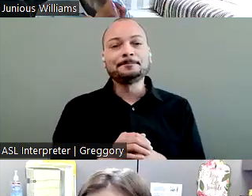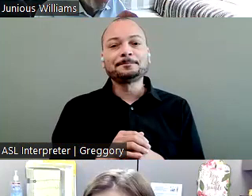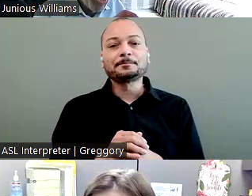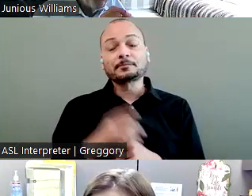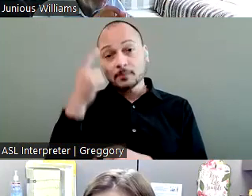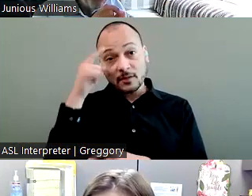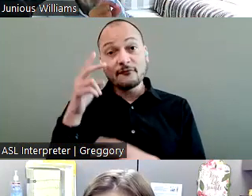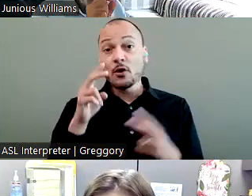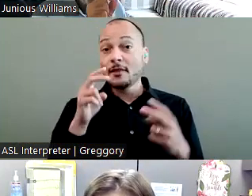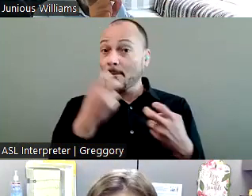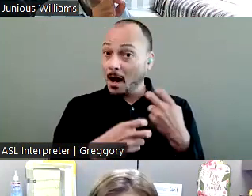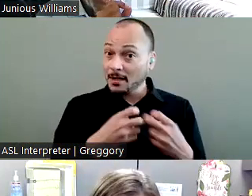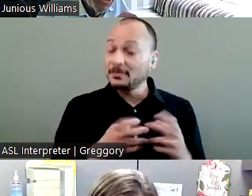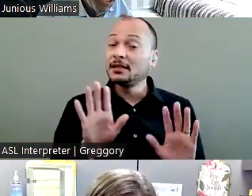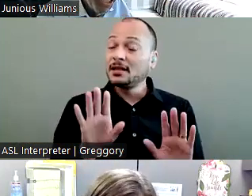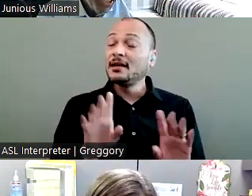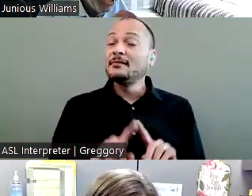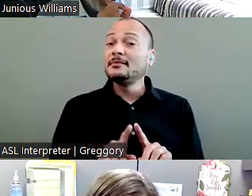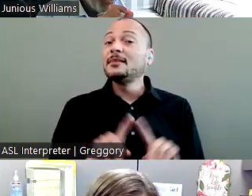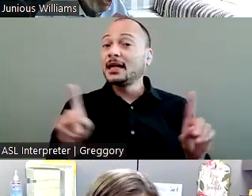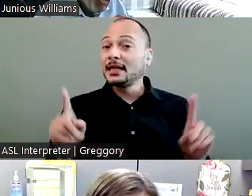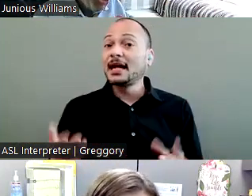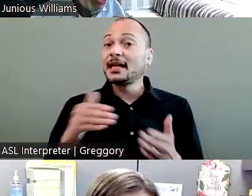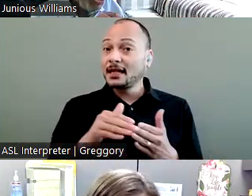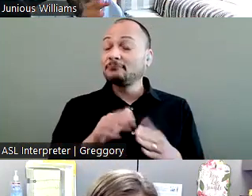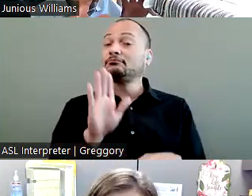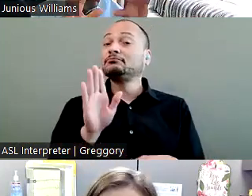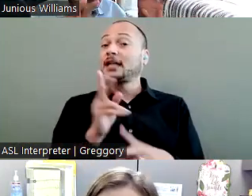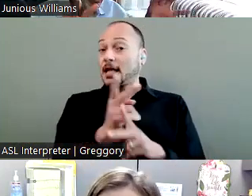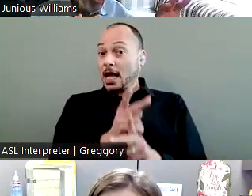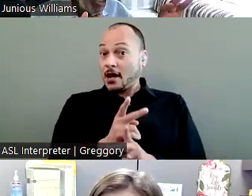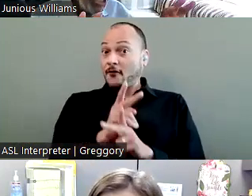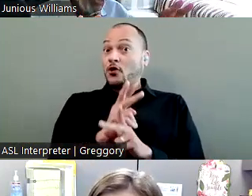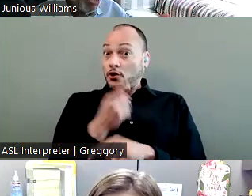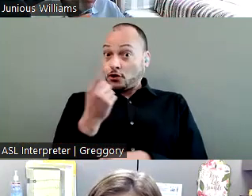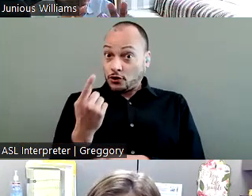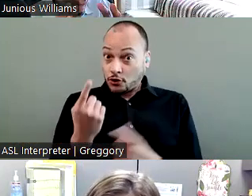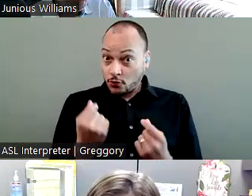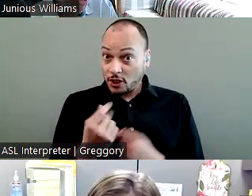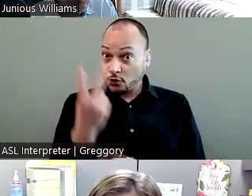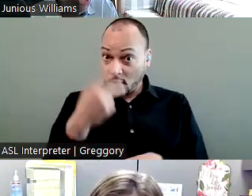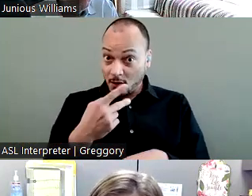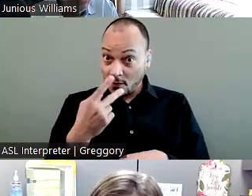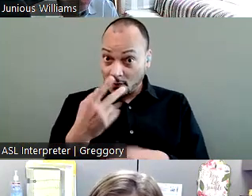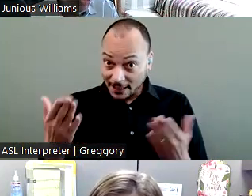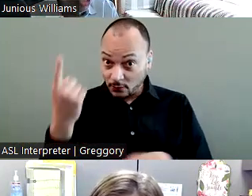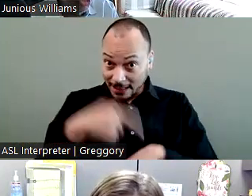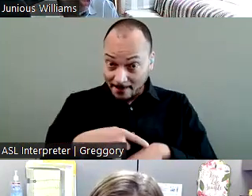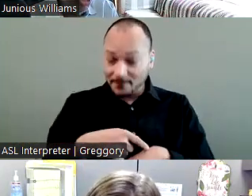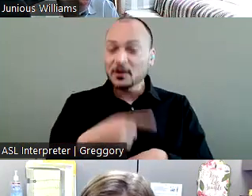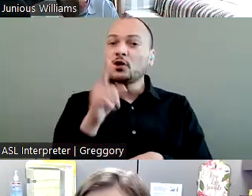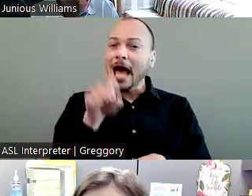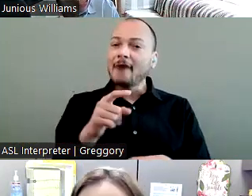for the problem. But again, just be cautious that you're doing two things at once. You've got to build the infrastructure